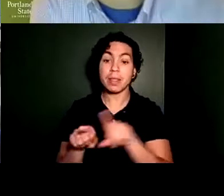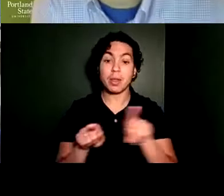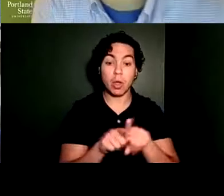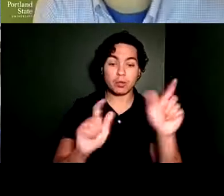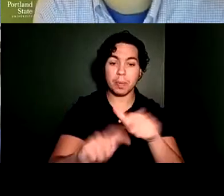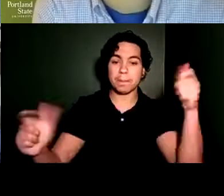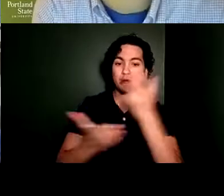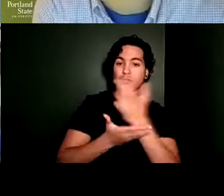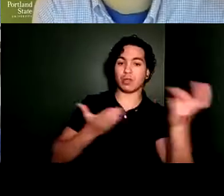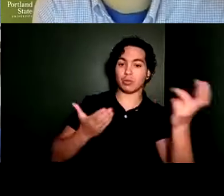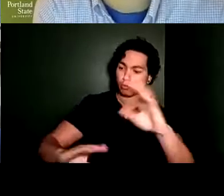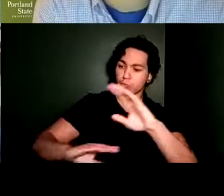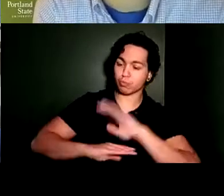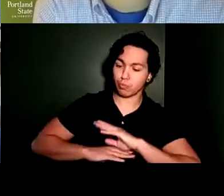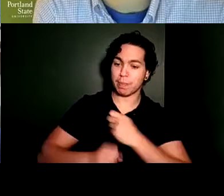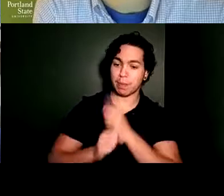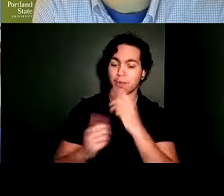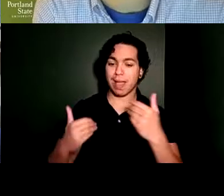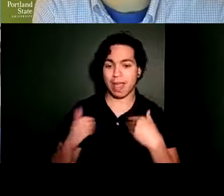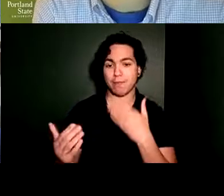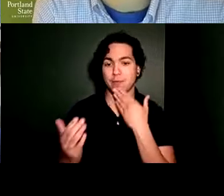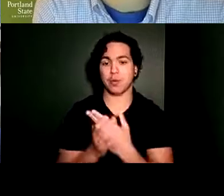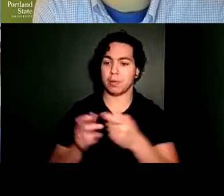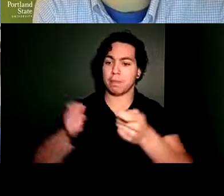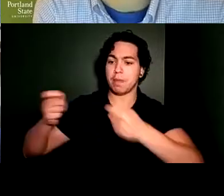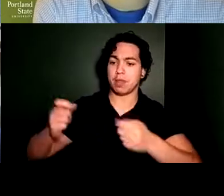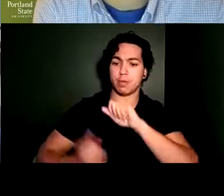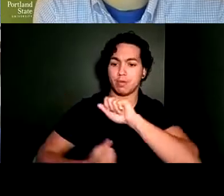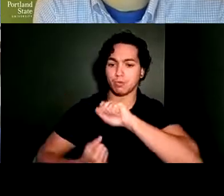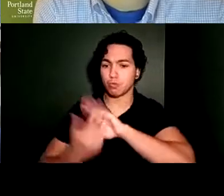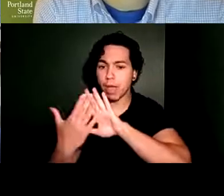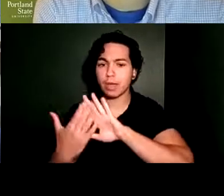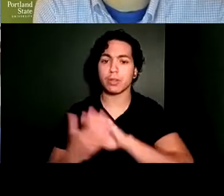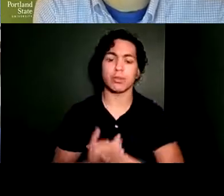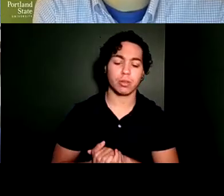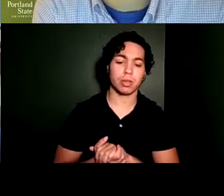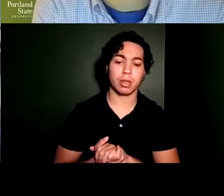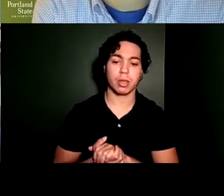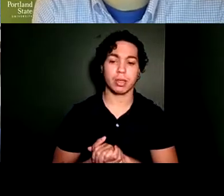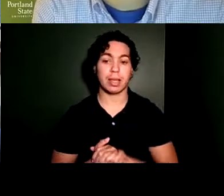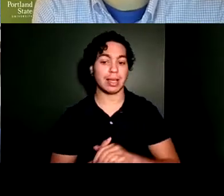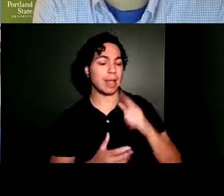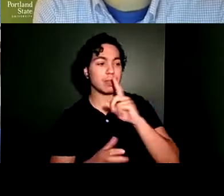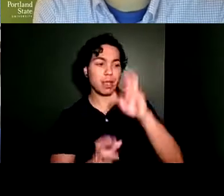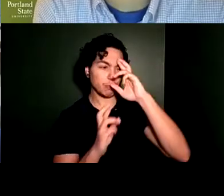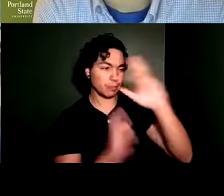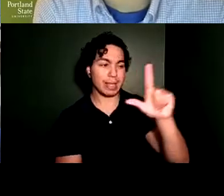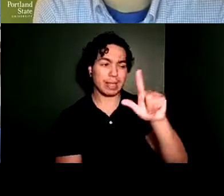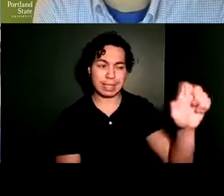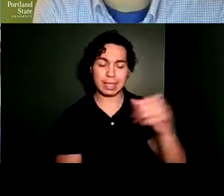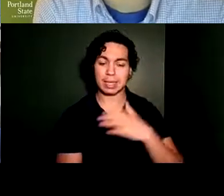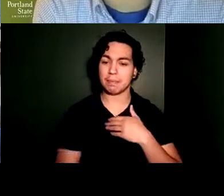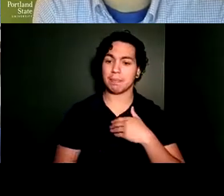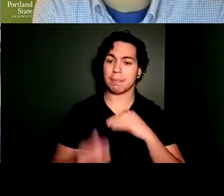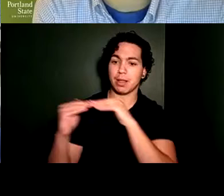resources to really have a proactive management strategy. Really respect Lee and my colleagues at Lime, but I would hesitate